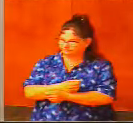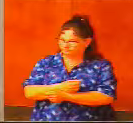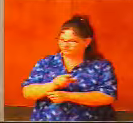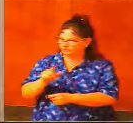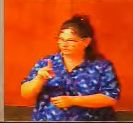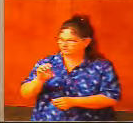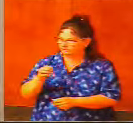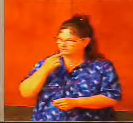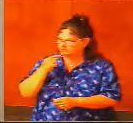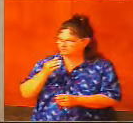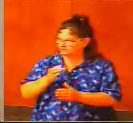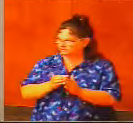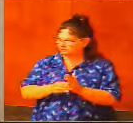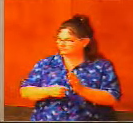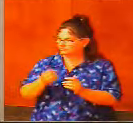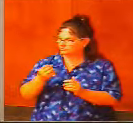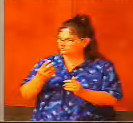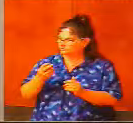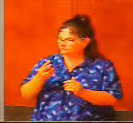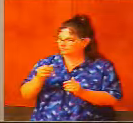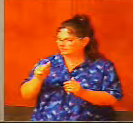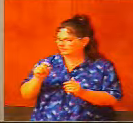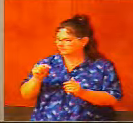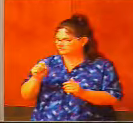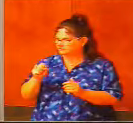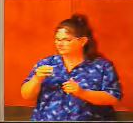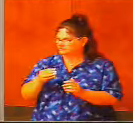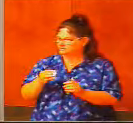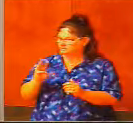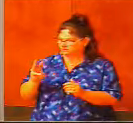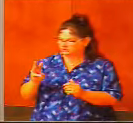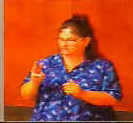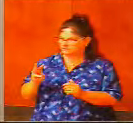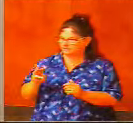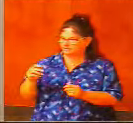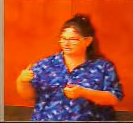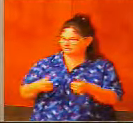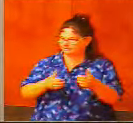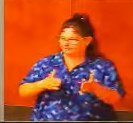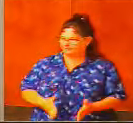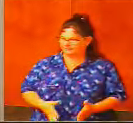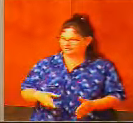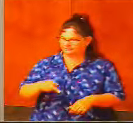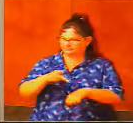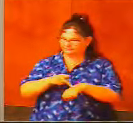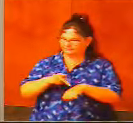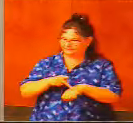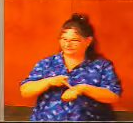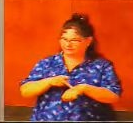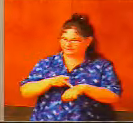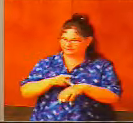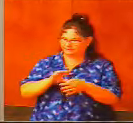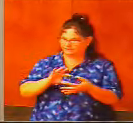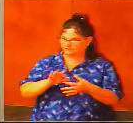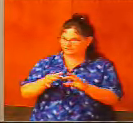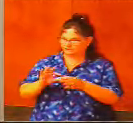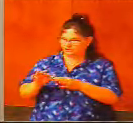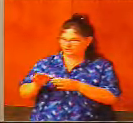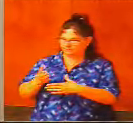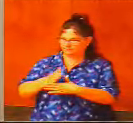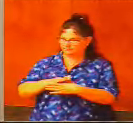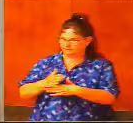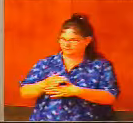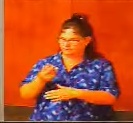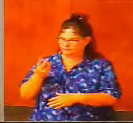Luke tells us in Acts chapter 12 and verse 6 that Peter, the Apostle Peter, was chained between two